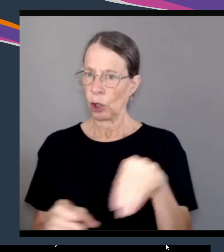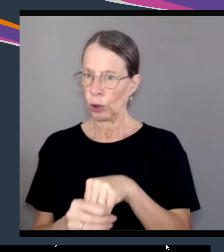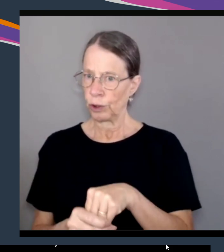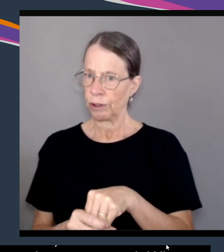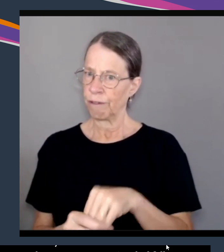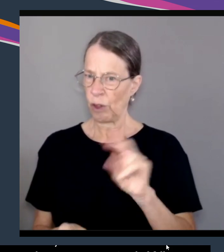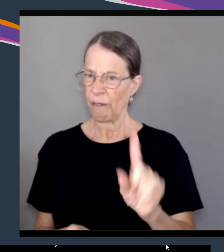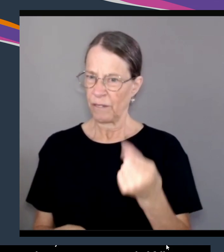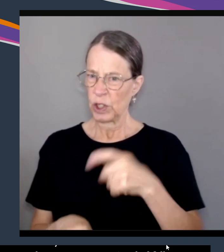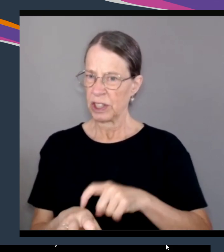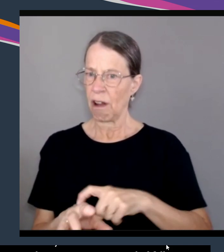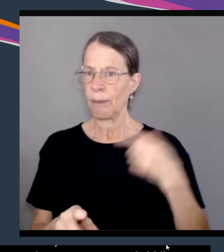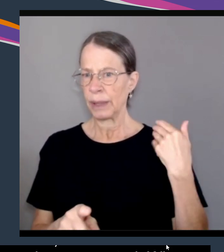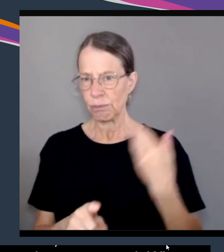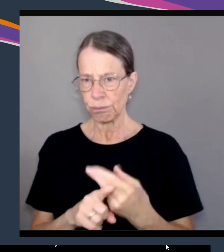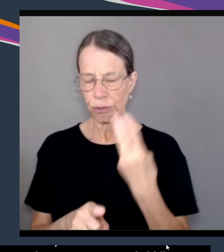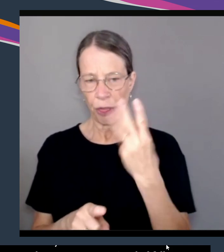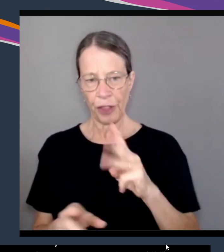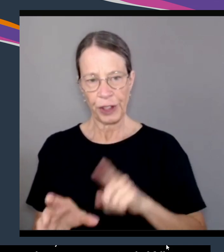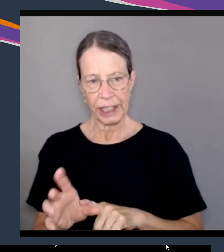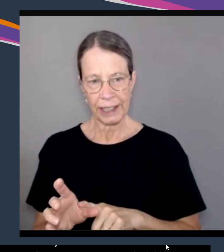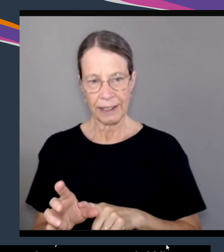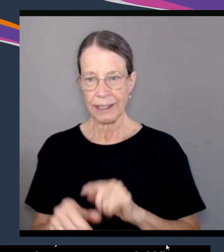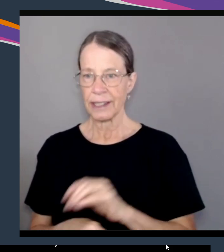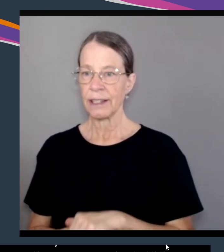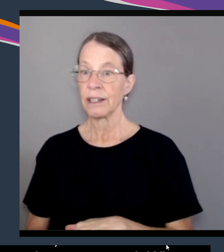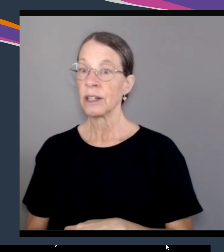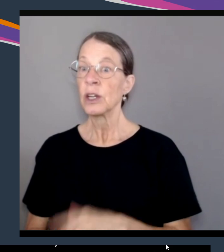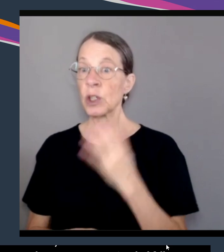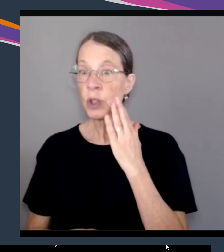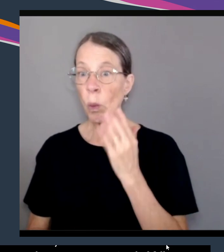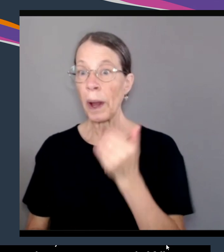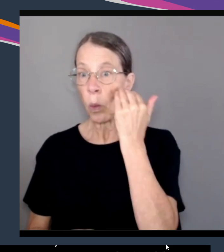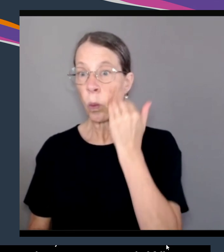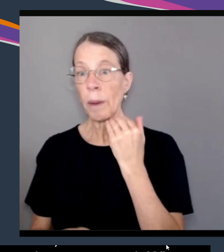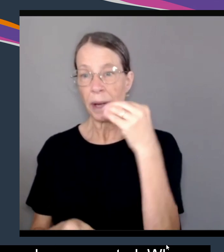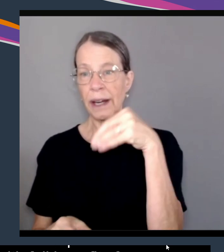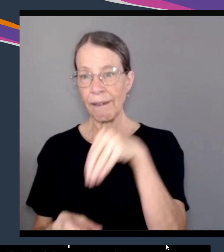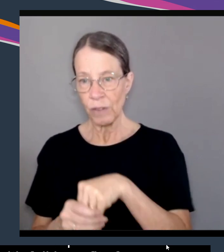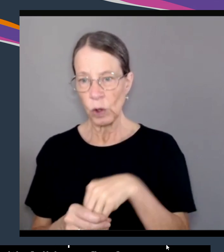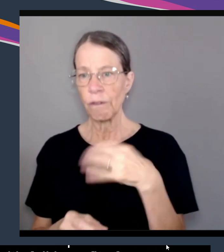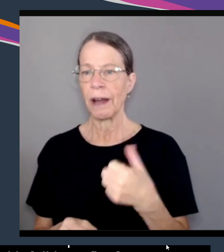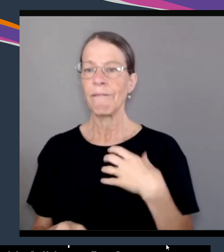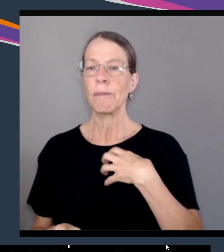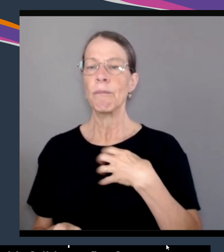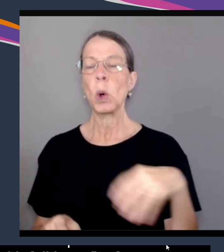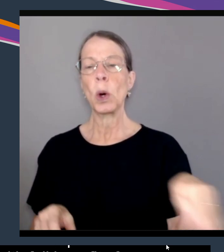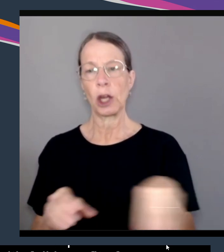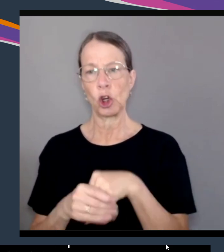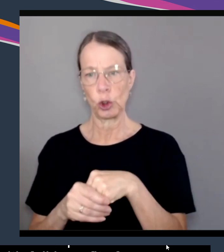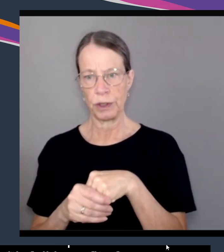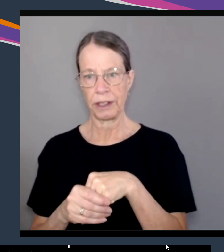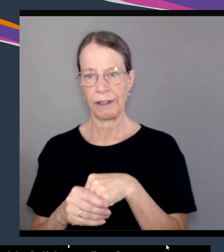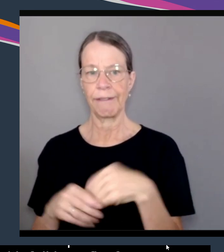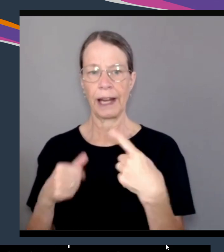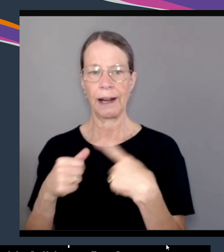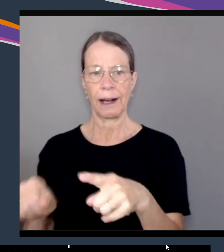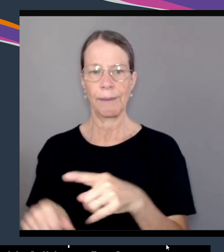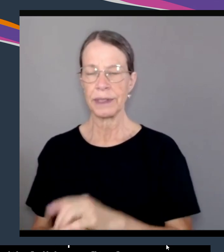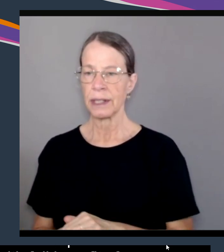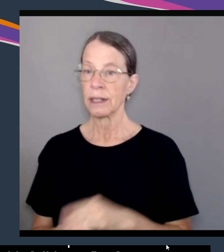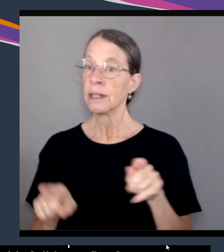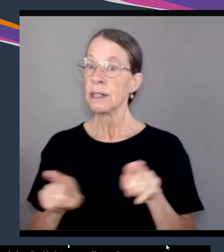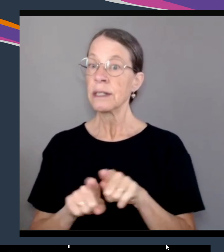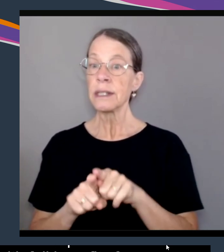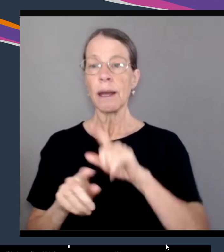women are at the table, we have more inclusive outcomes. In exactly the same way, people with disability